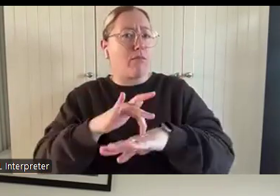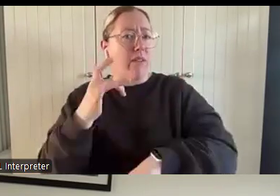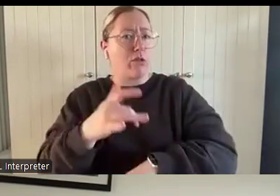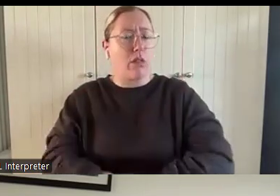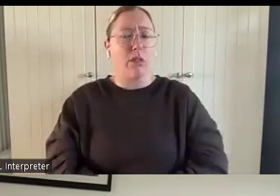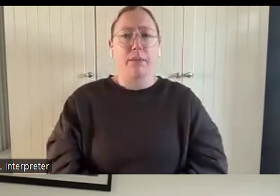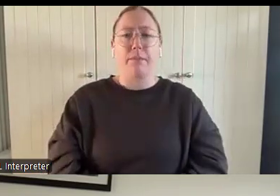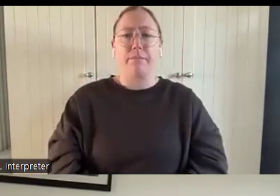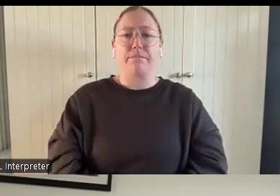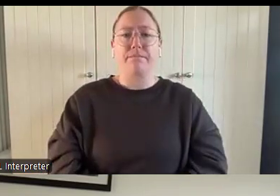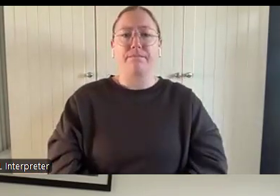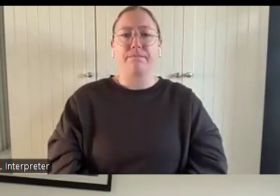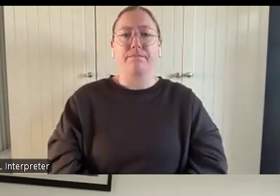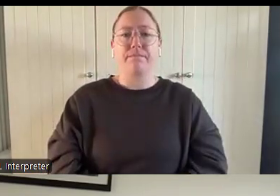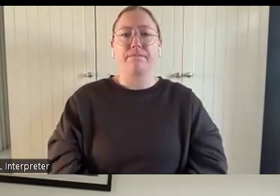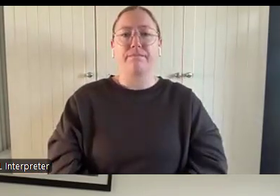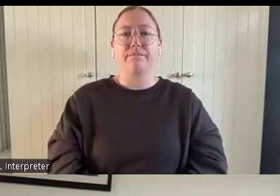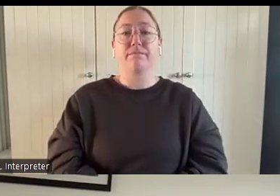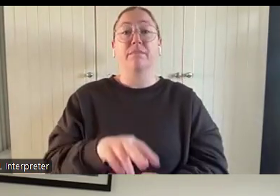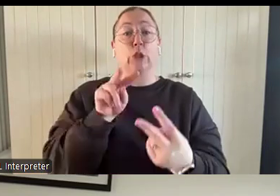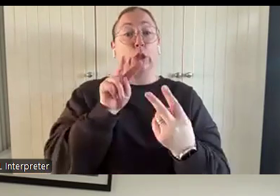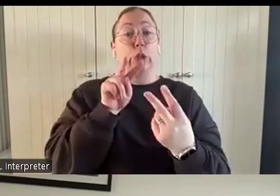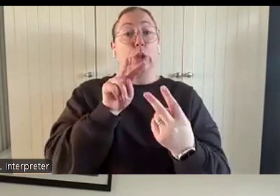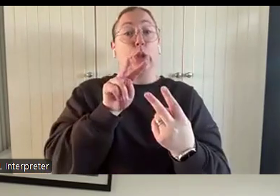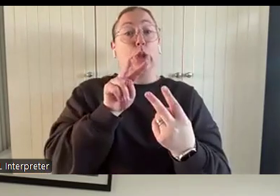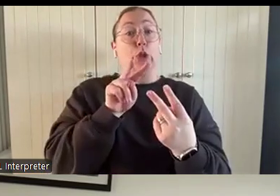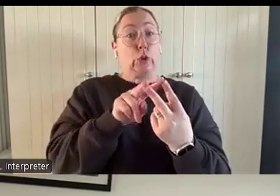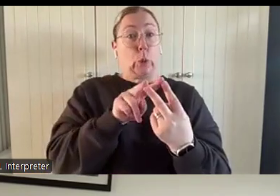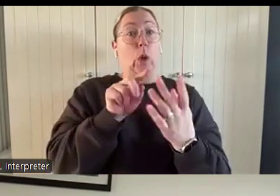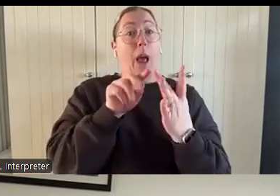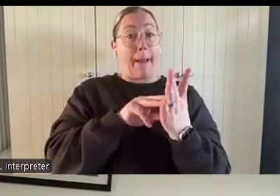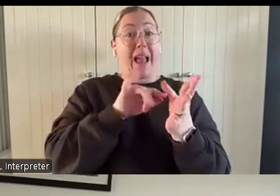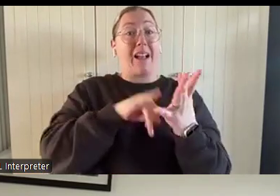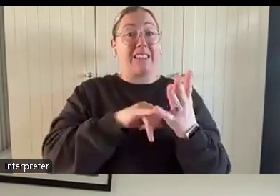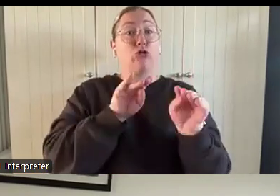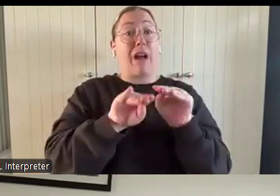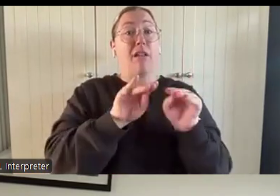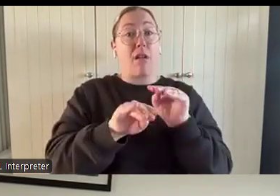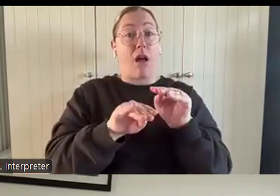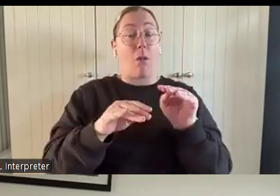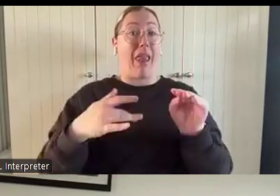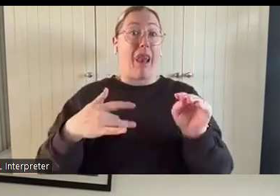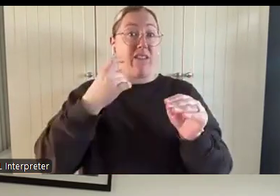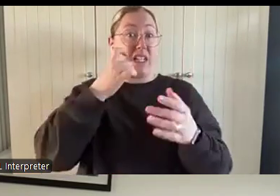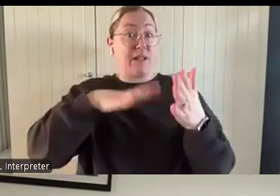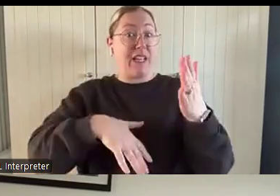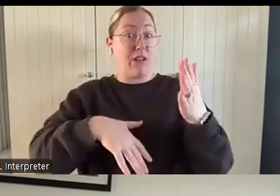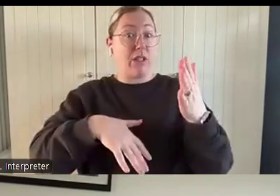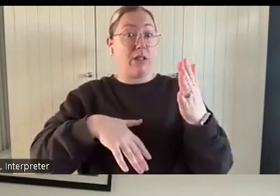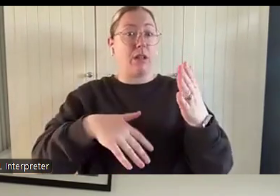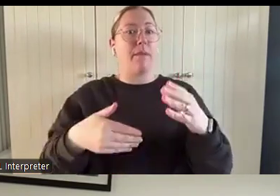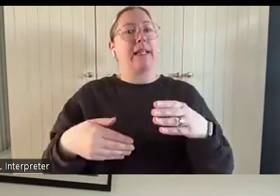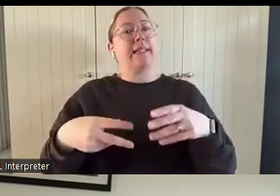Two IMAS trainers with lived experience of disability, including myself, sit on the IMAS board as non-executive